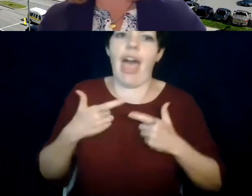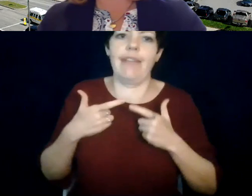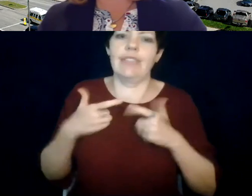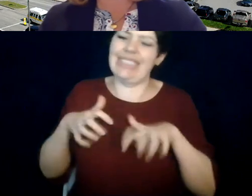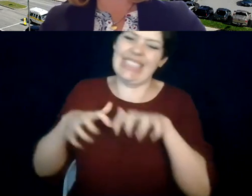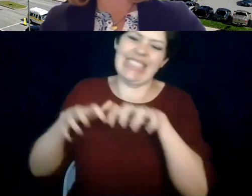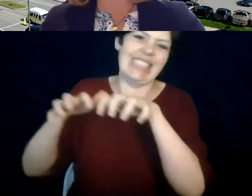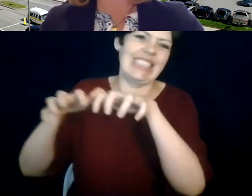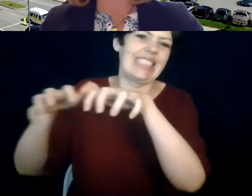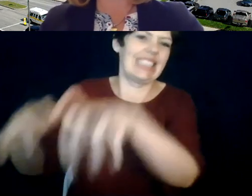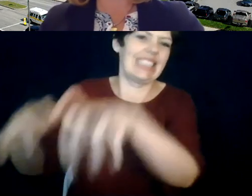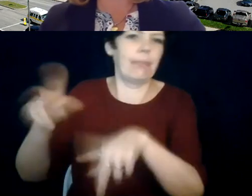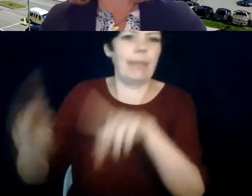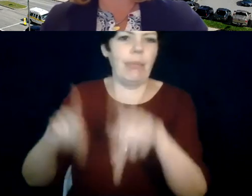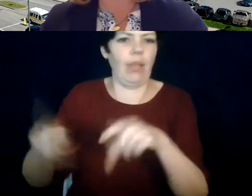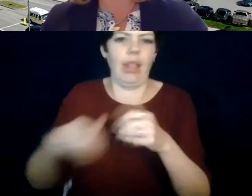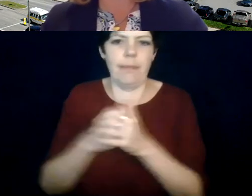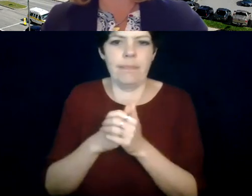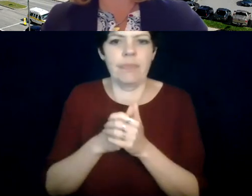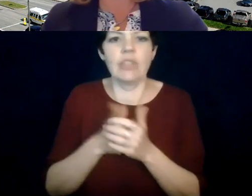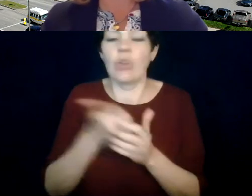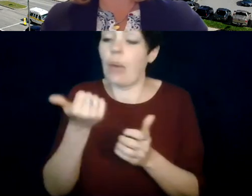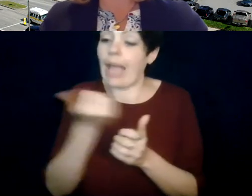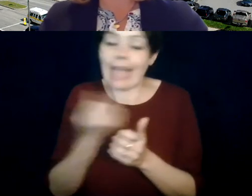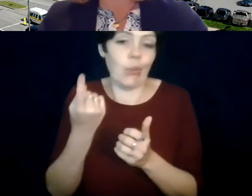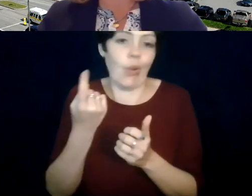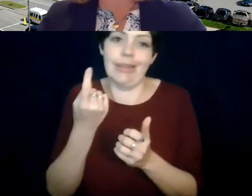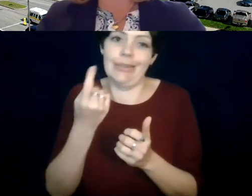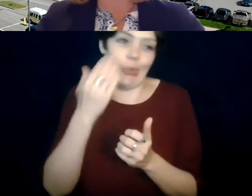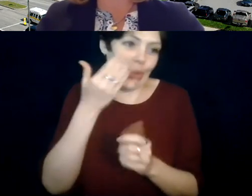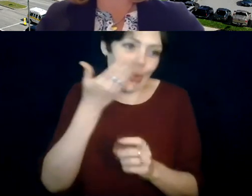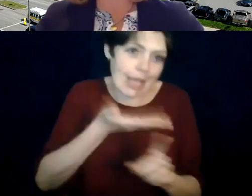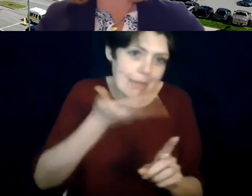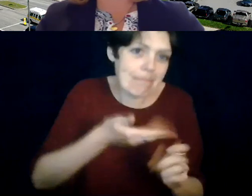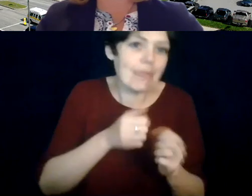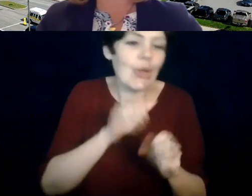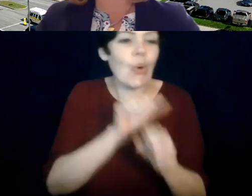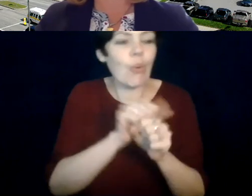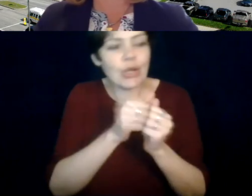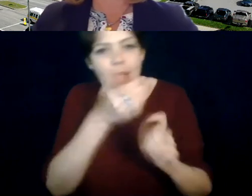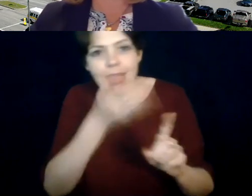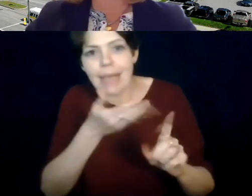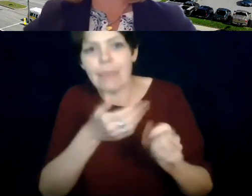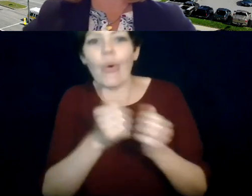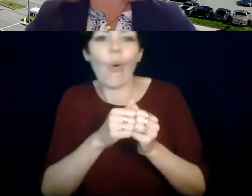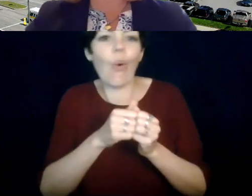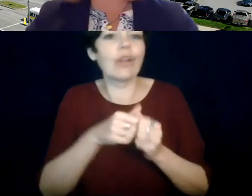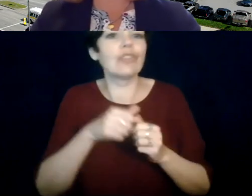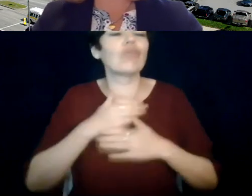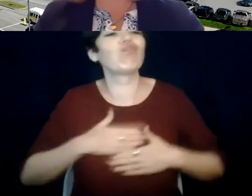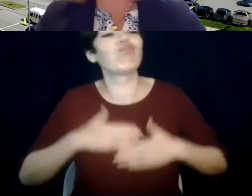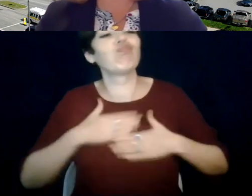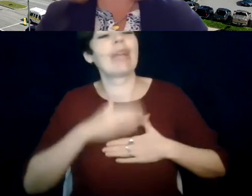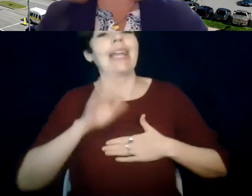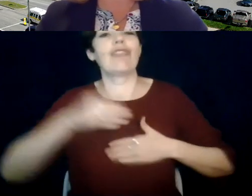has worked with and met Oscar or had the opportunity to sit around while he's playing his drums knew